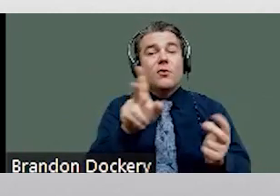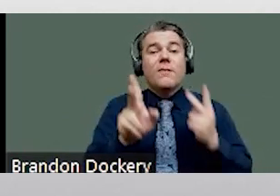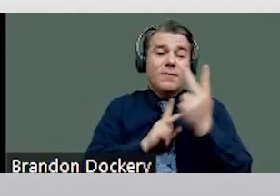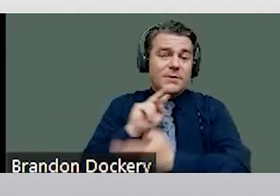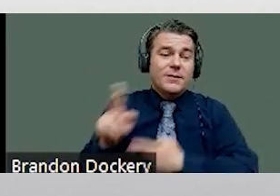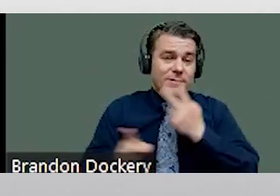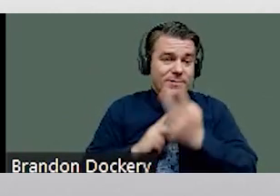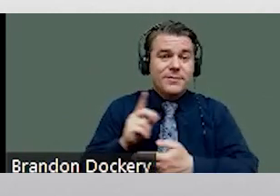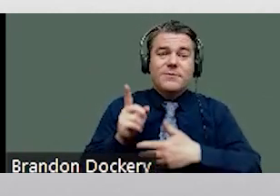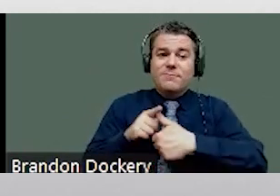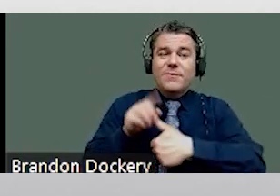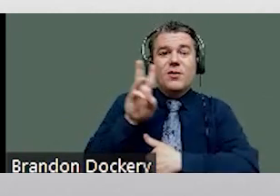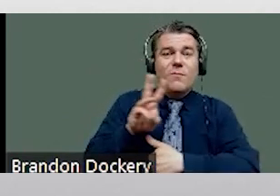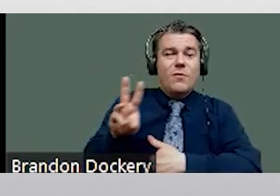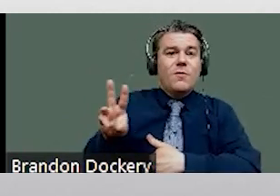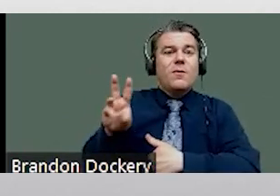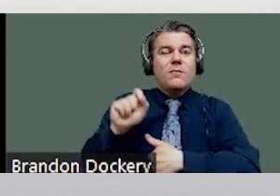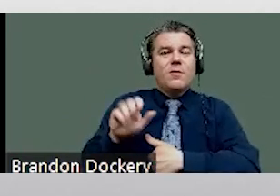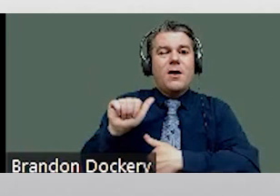You can visit